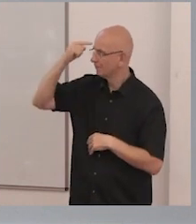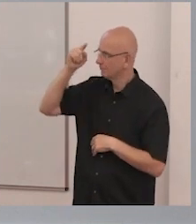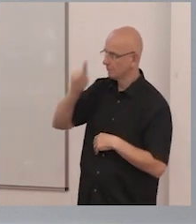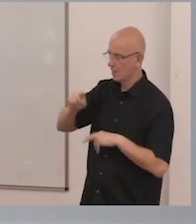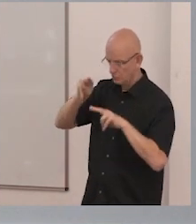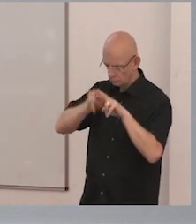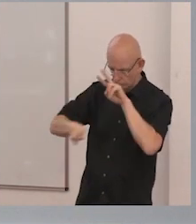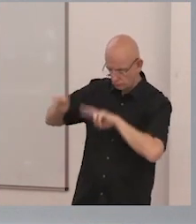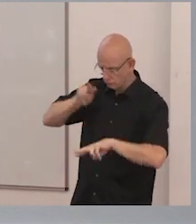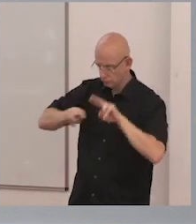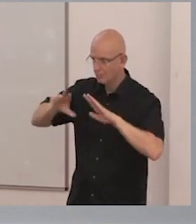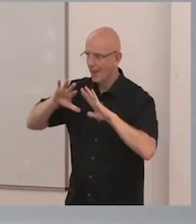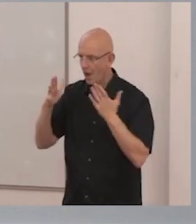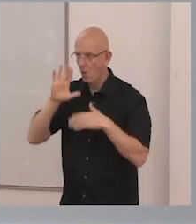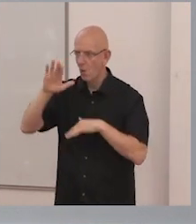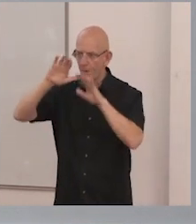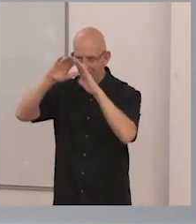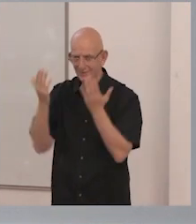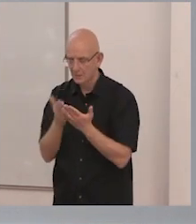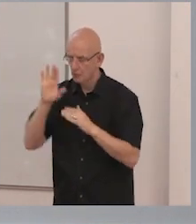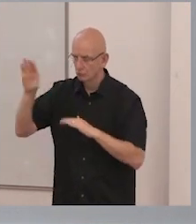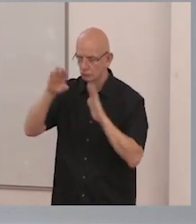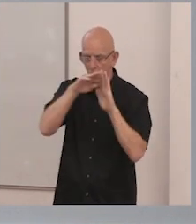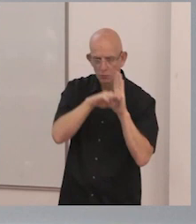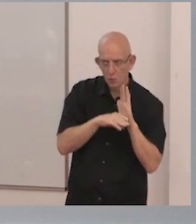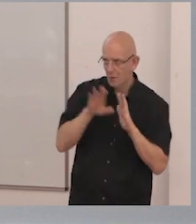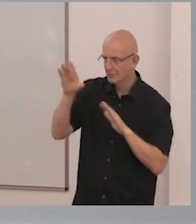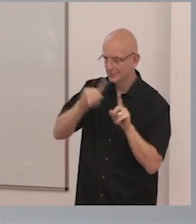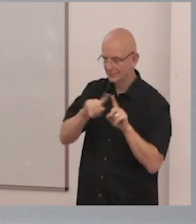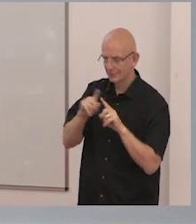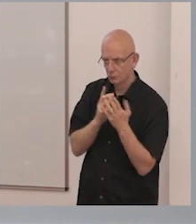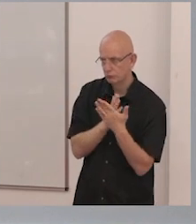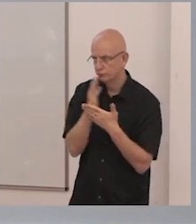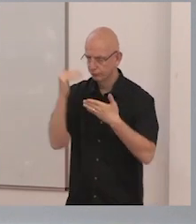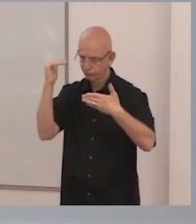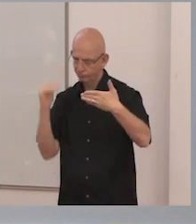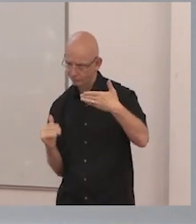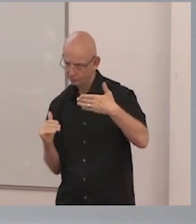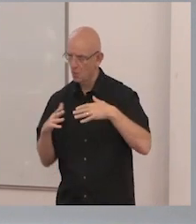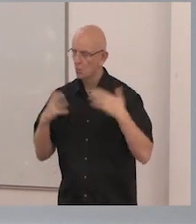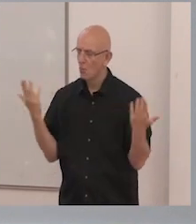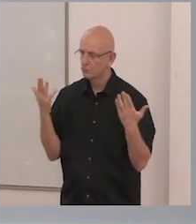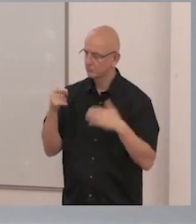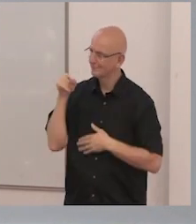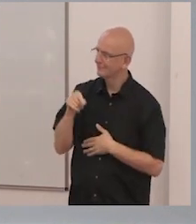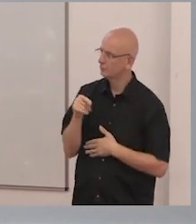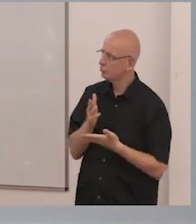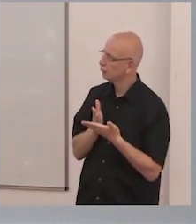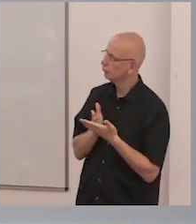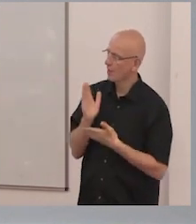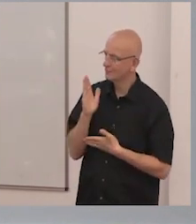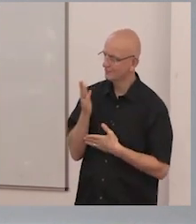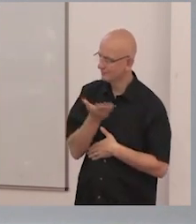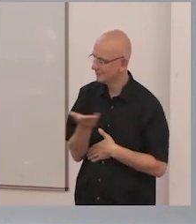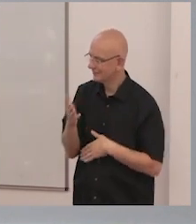What have rights for disabled children looked like? Well, before 1989,